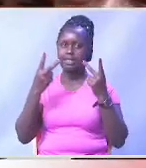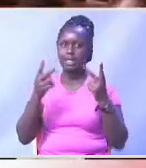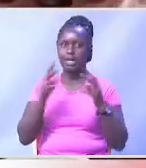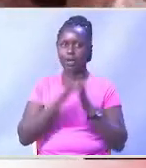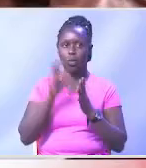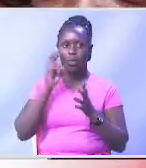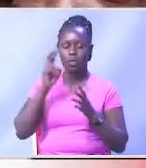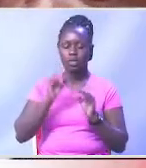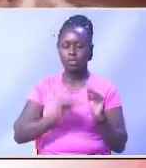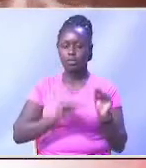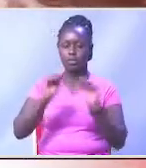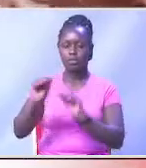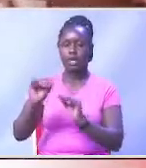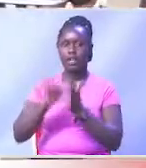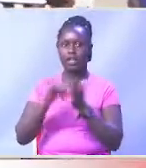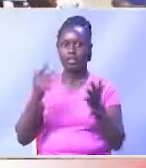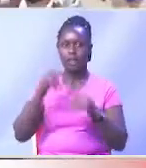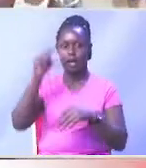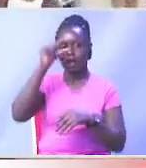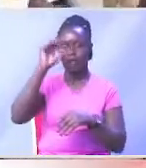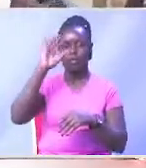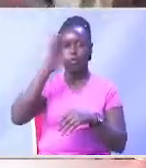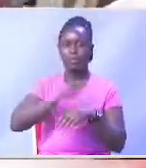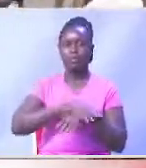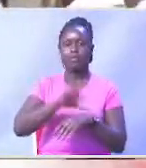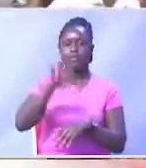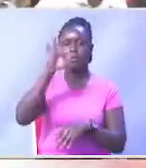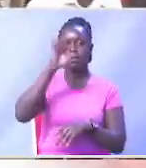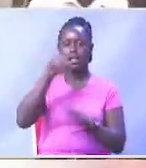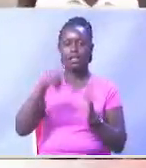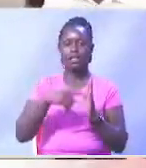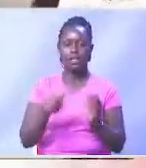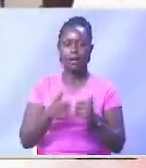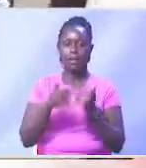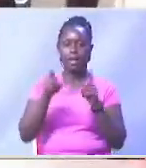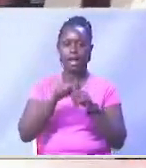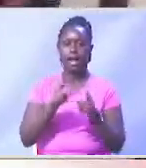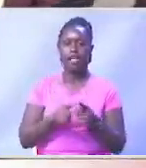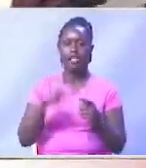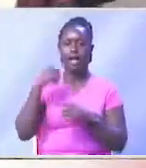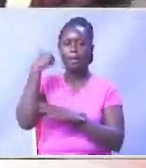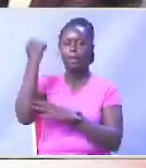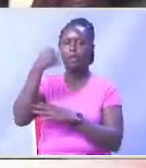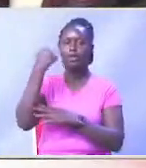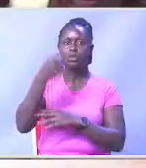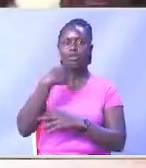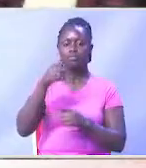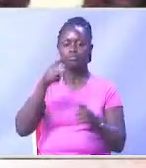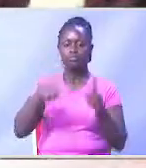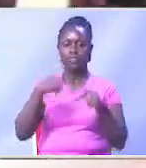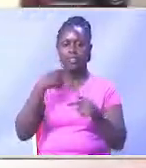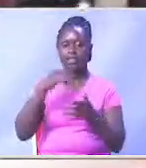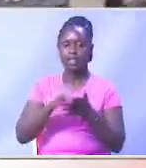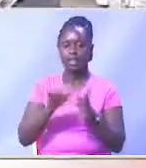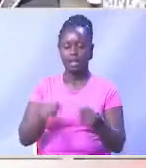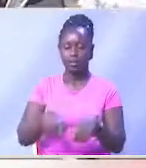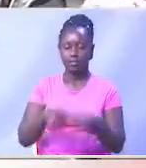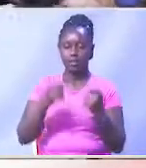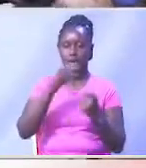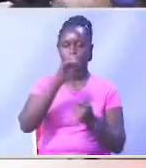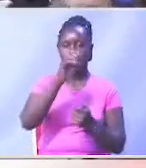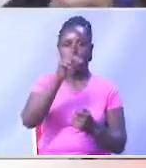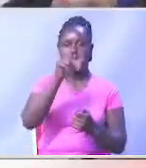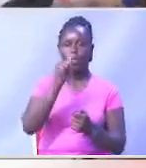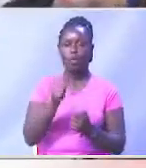movements, hapo ndio serikali itapatikana. This comes as political analysts speculate a crack within the One Kenya Alliance, where